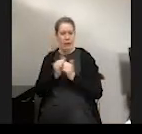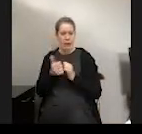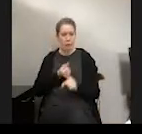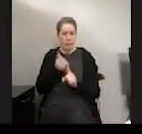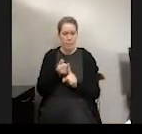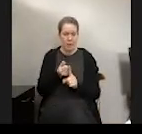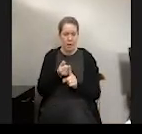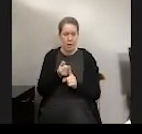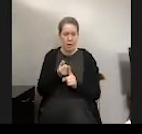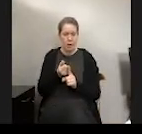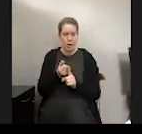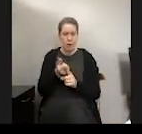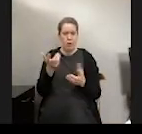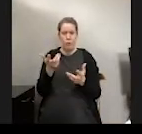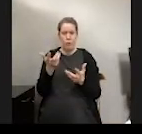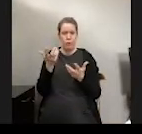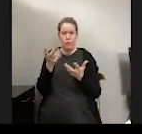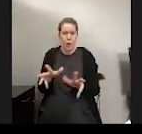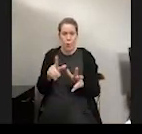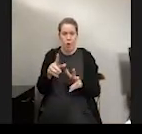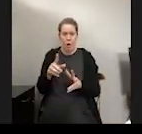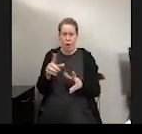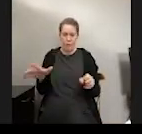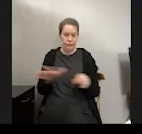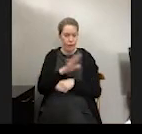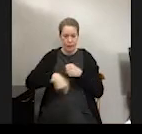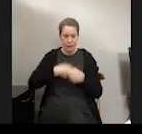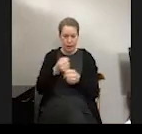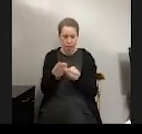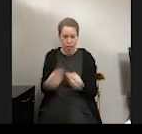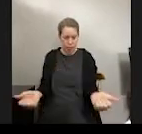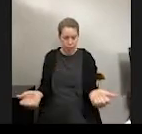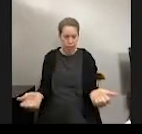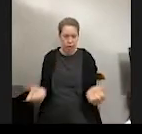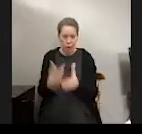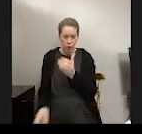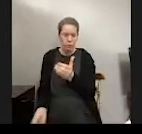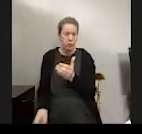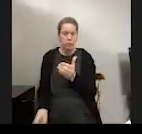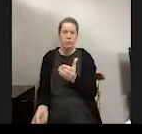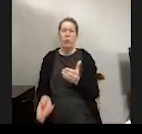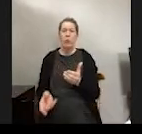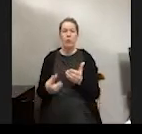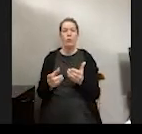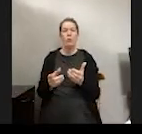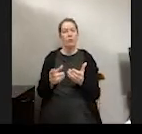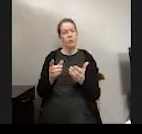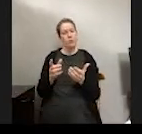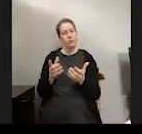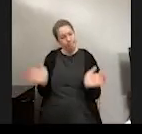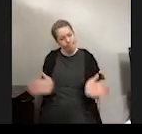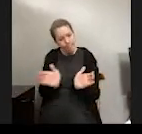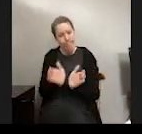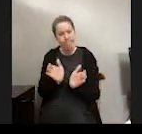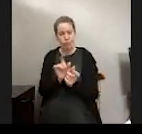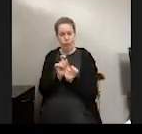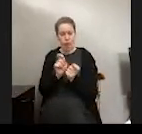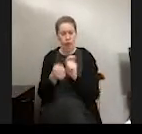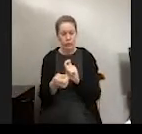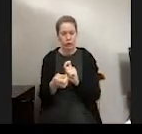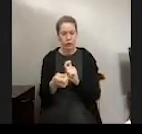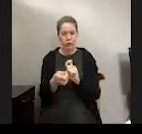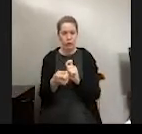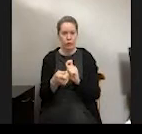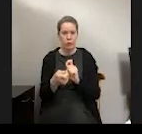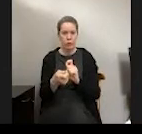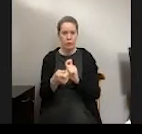quietly. The intention is to make change, and we felt as though making sure that we got